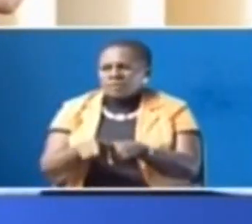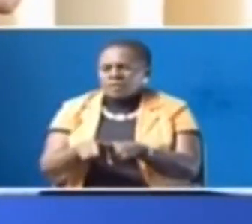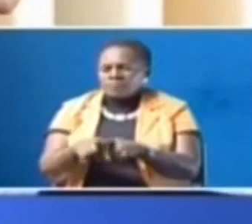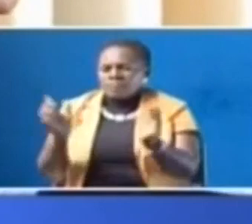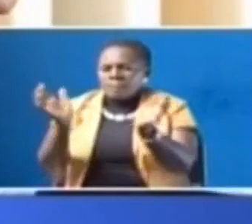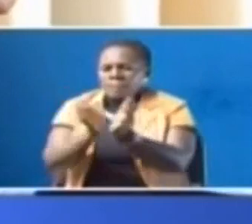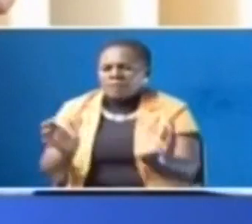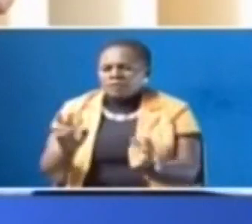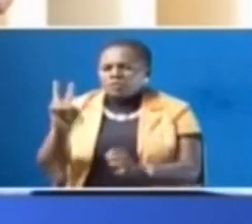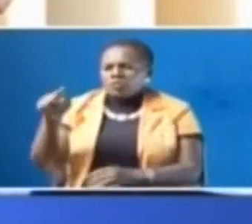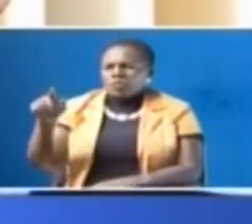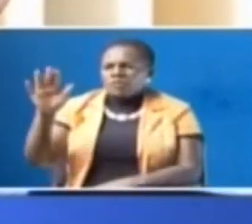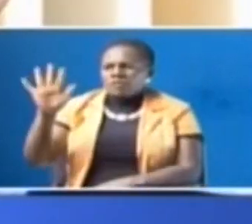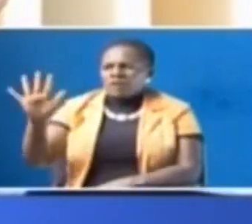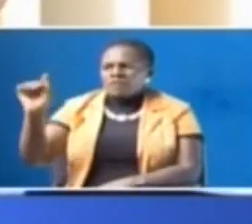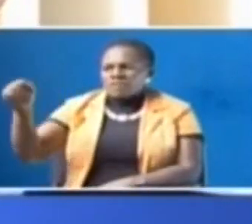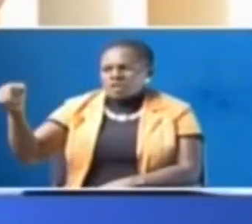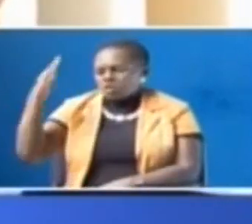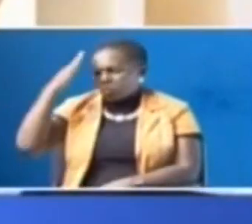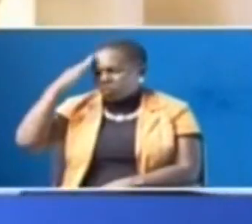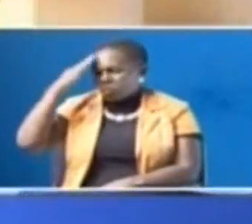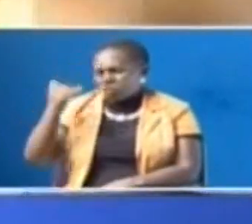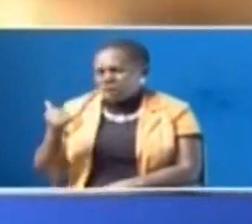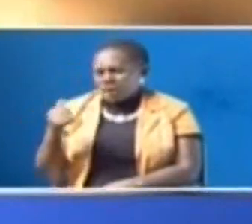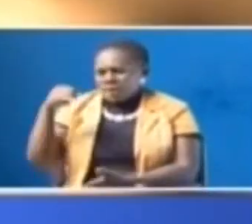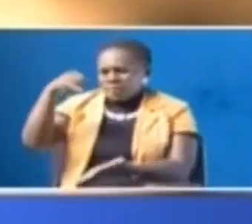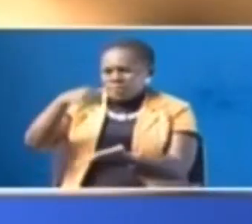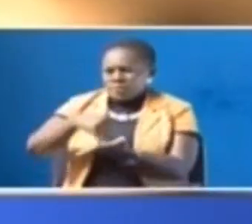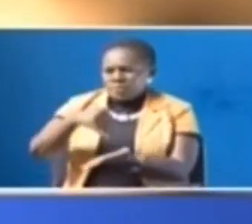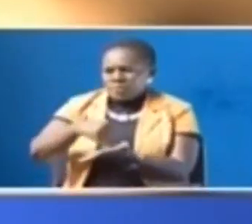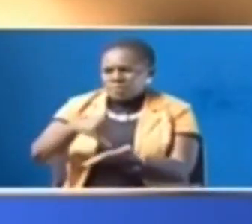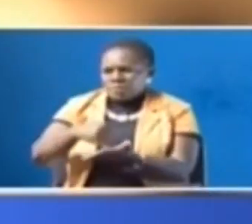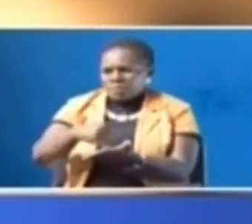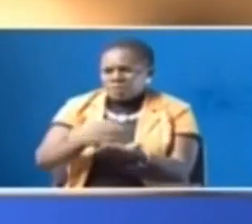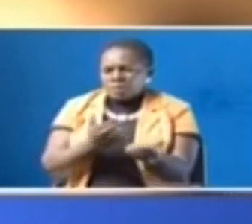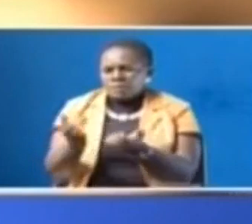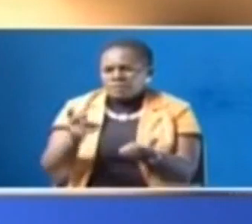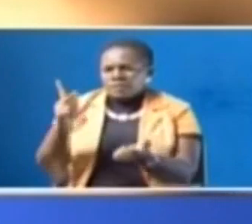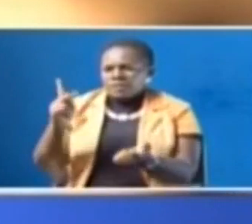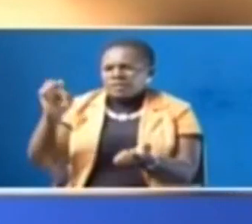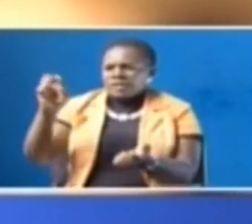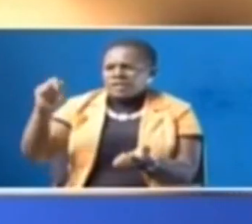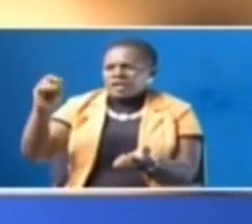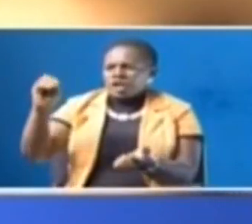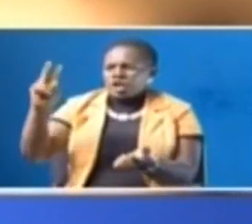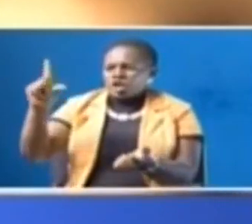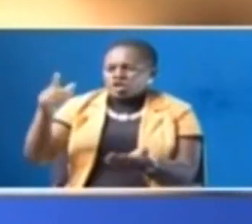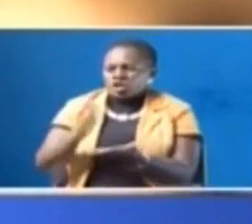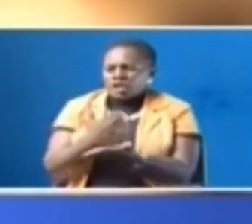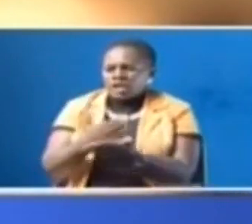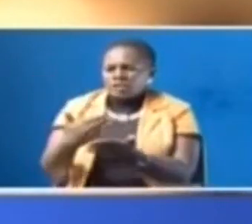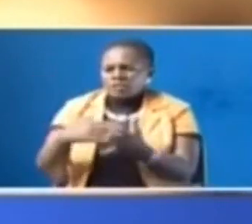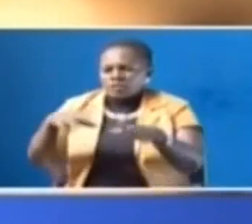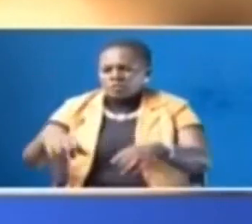penalty of 2.5 million shillings following his involvement in the insider trading of Kennel Cobell shares in the period before the